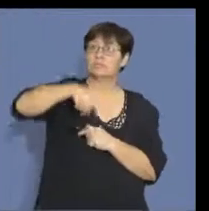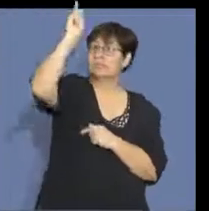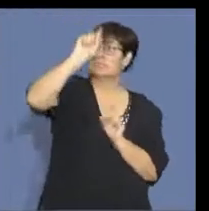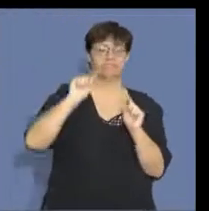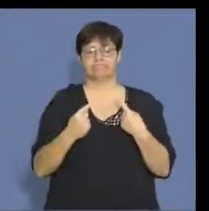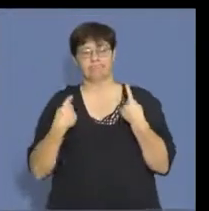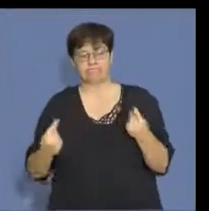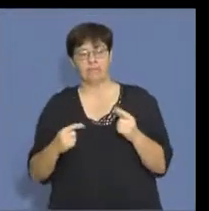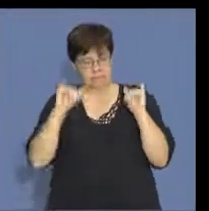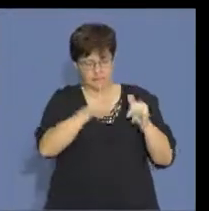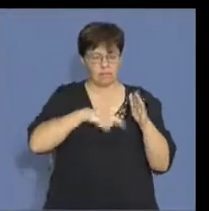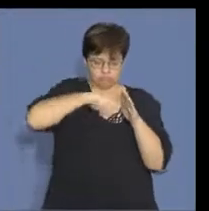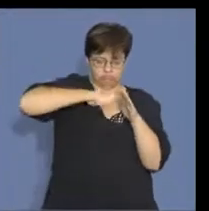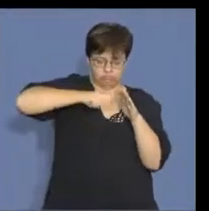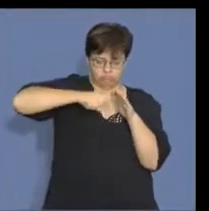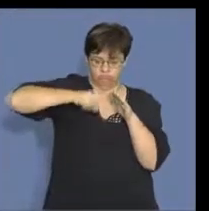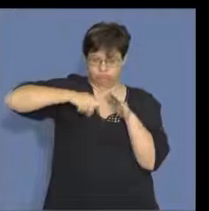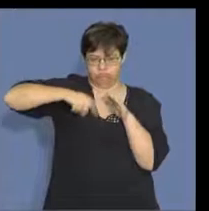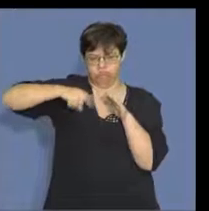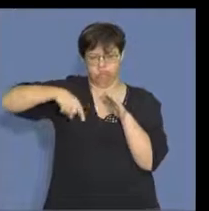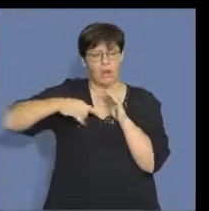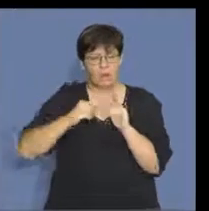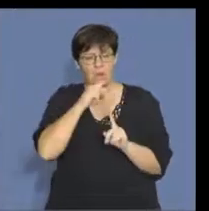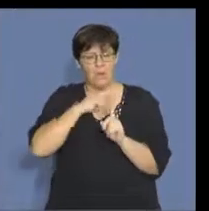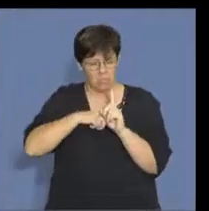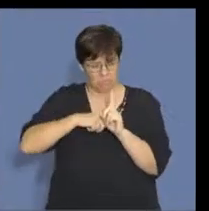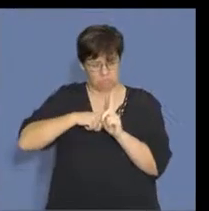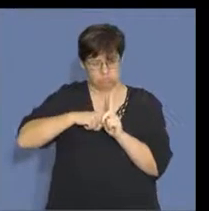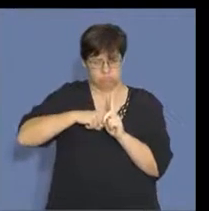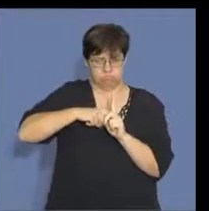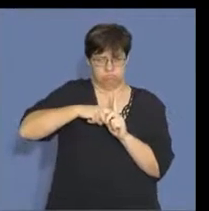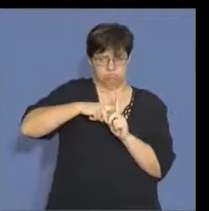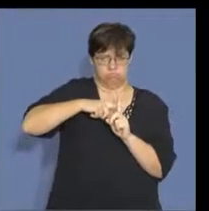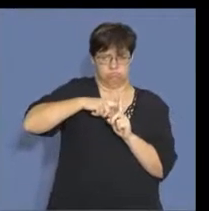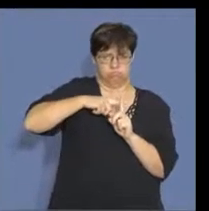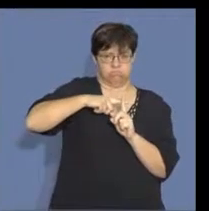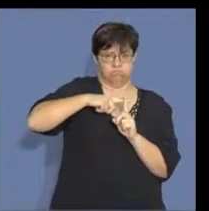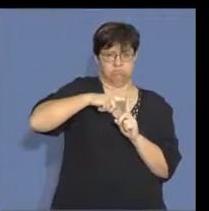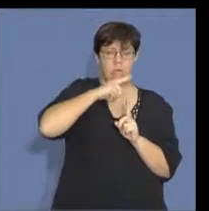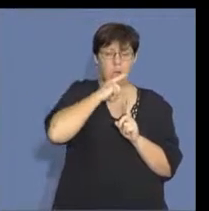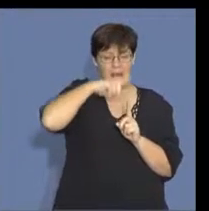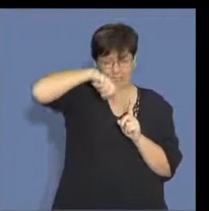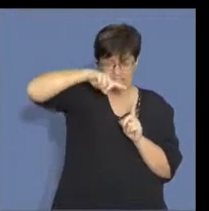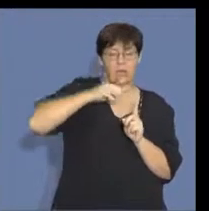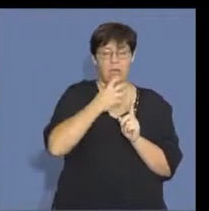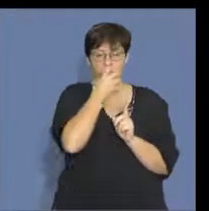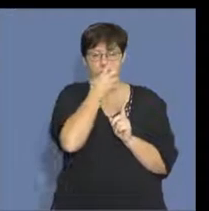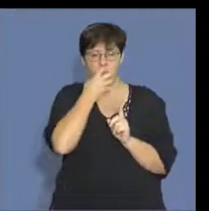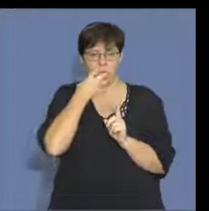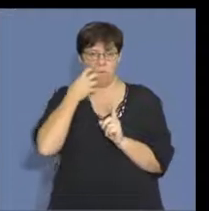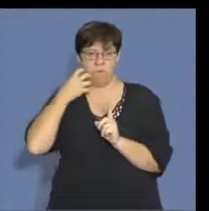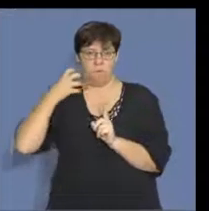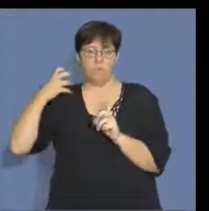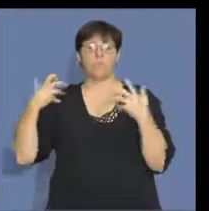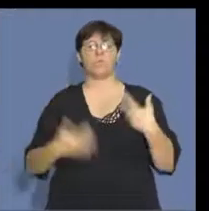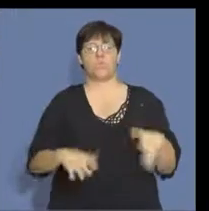the surface of the Earth decreases because we're going to find that more of it is reflected back onto the surface. And this would mean that